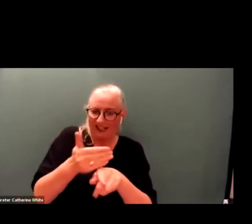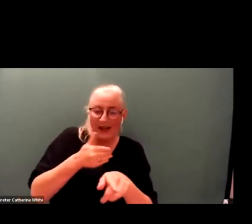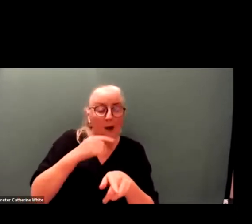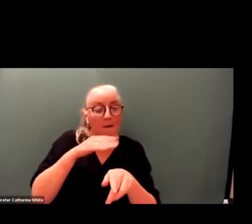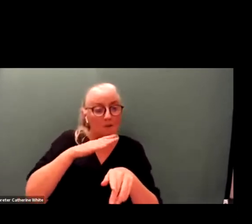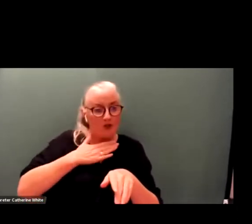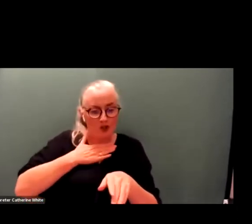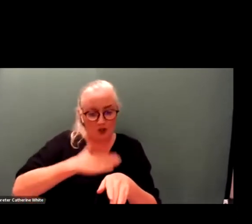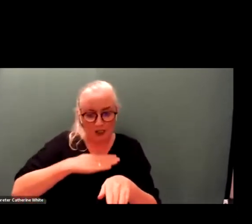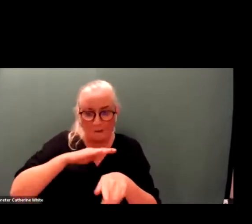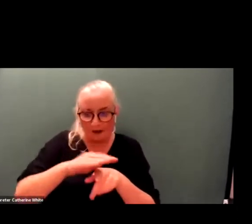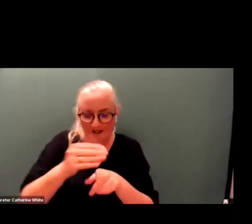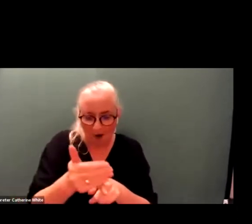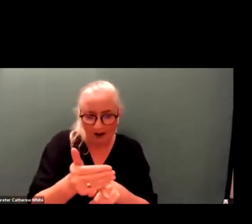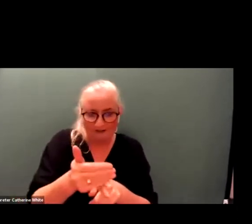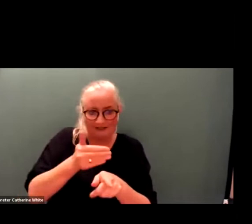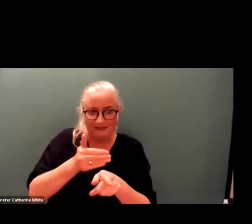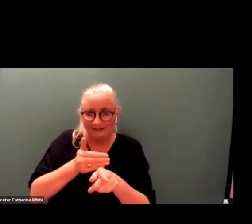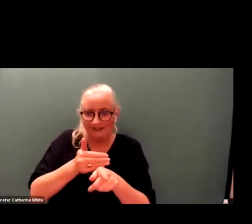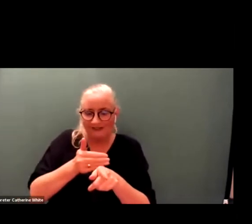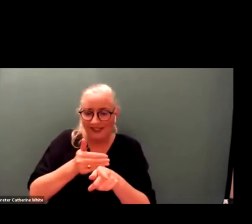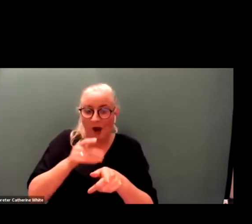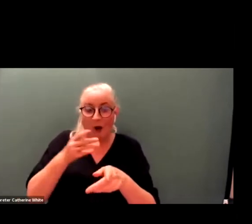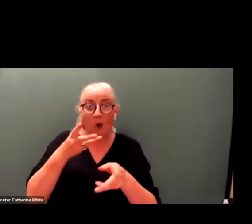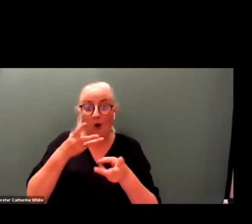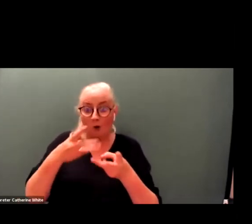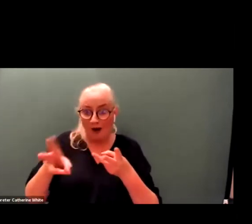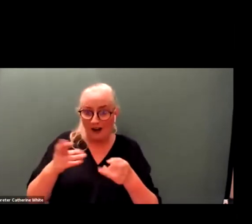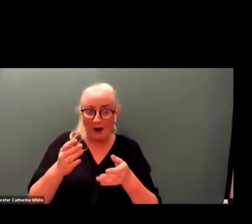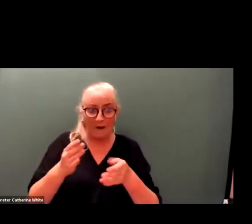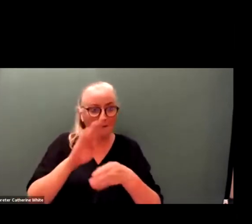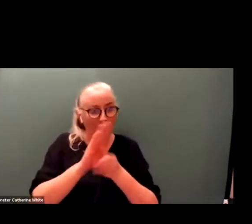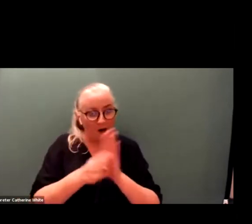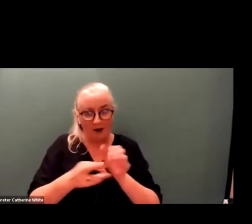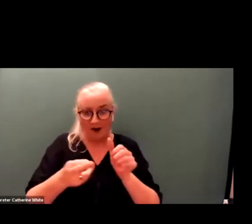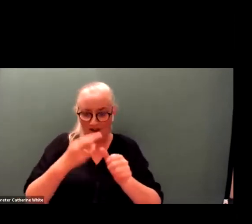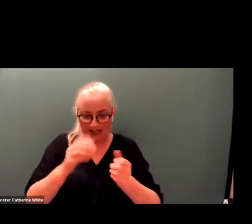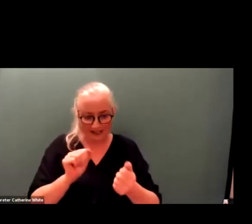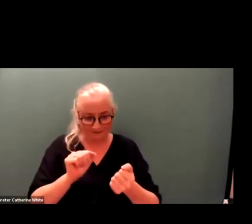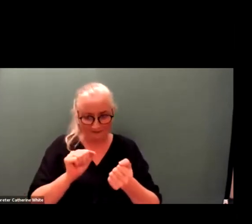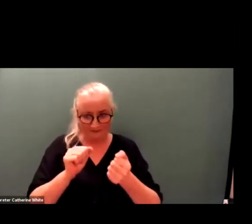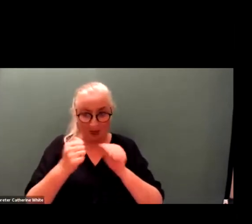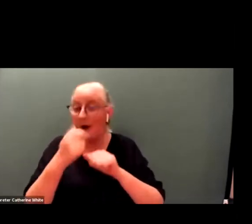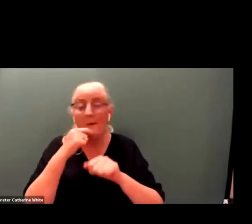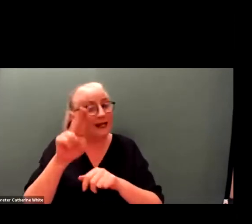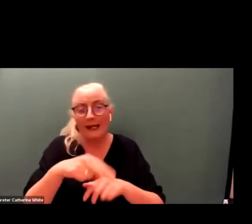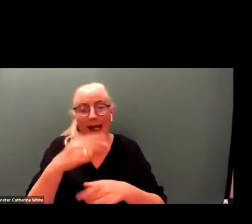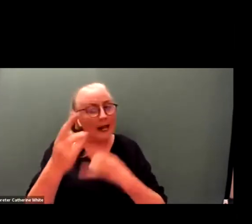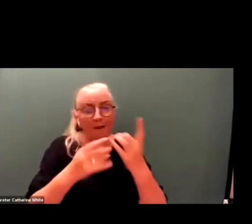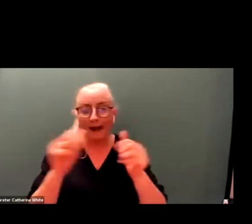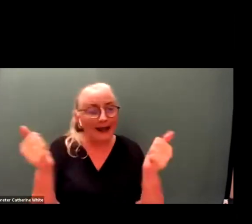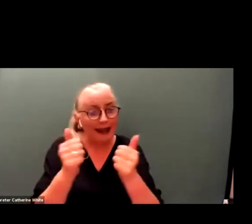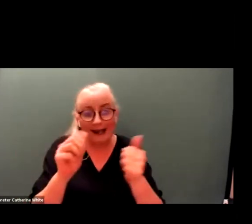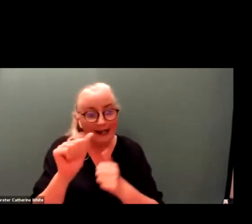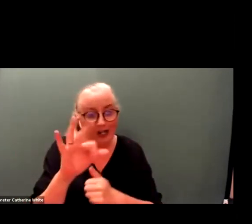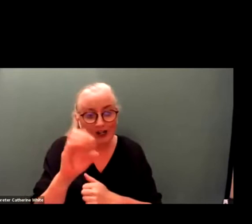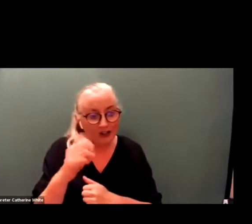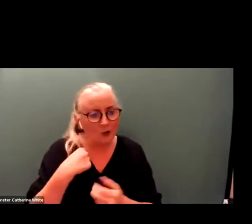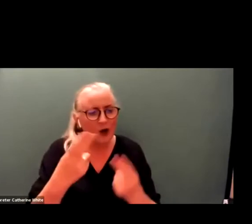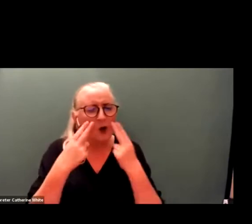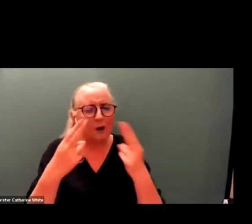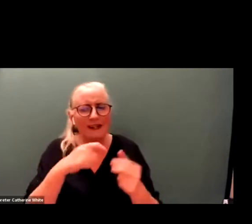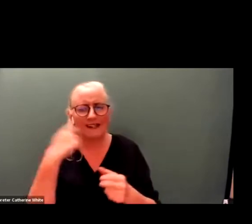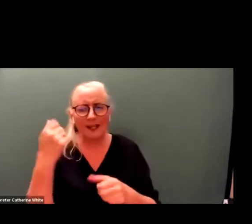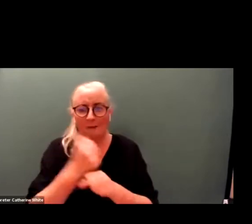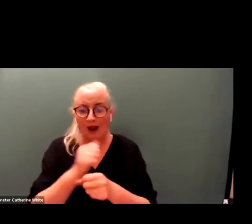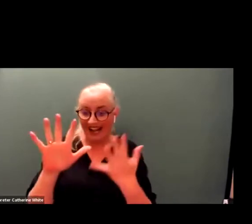and it's also called the menopausal transition. Women will start their perimenopause at different ages. We usually say that around about 10